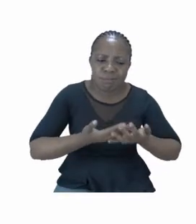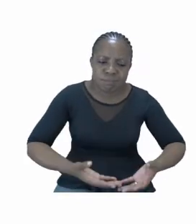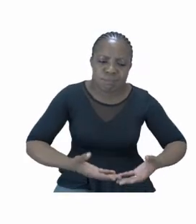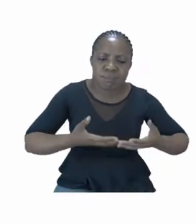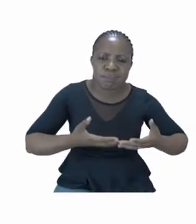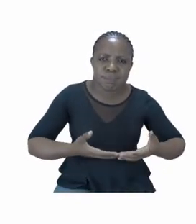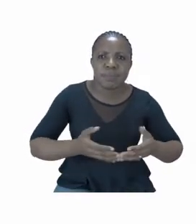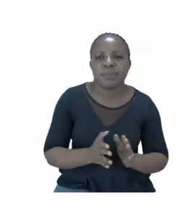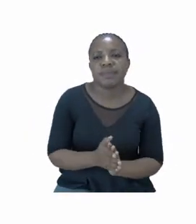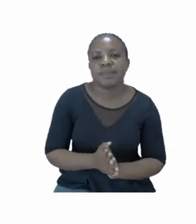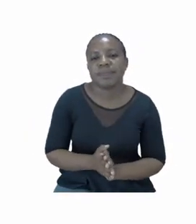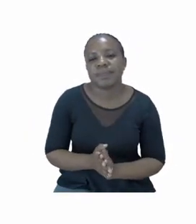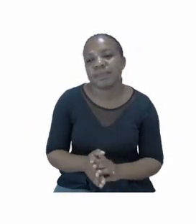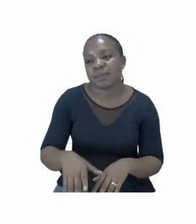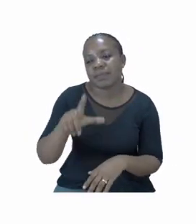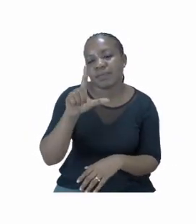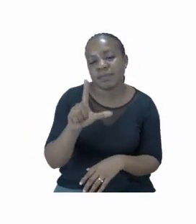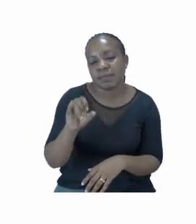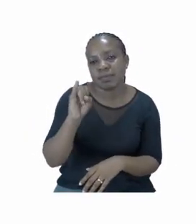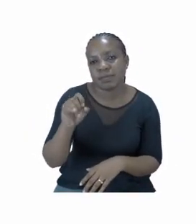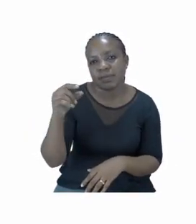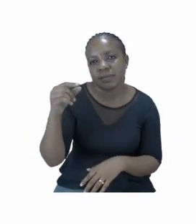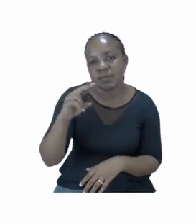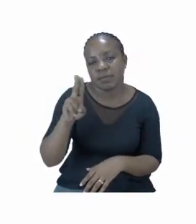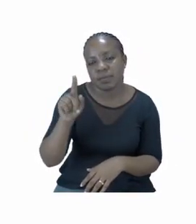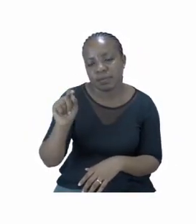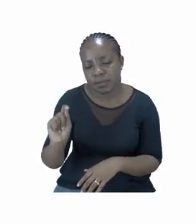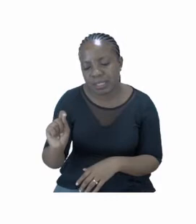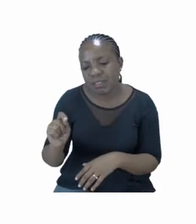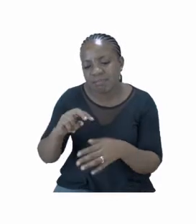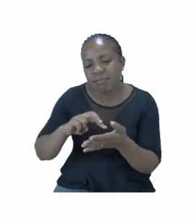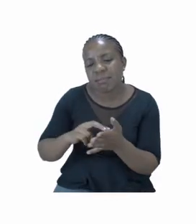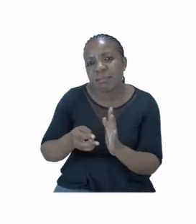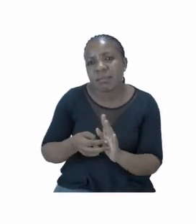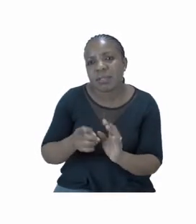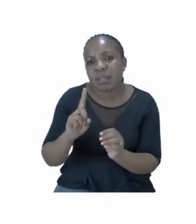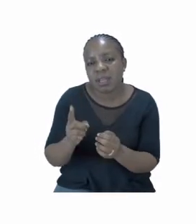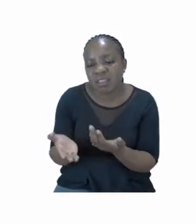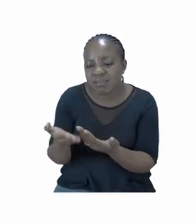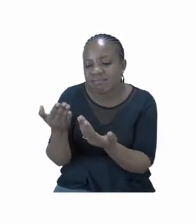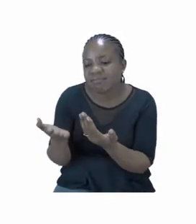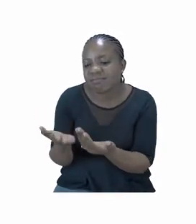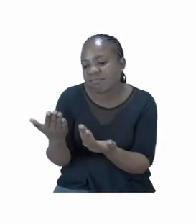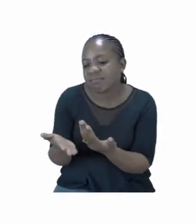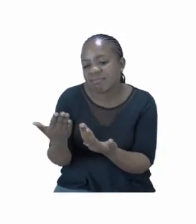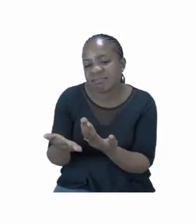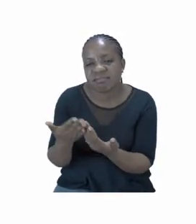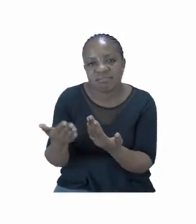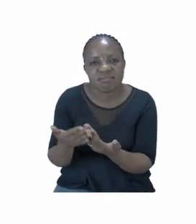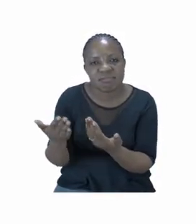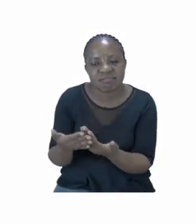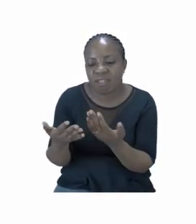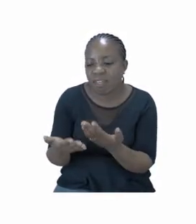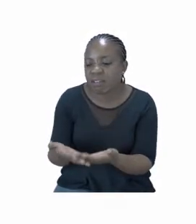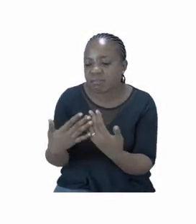say light, we mean that it is an object that is